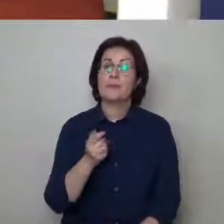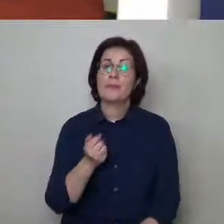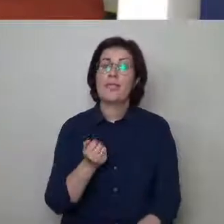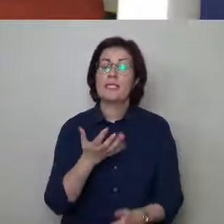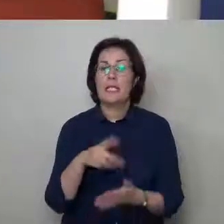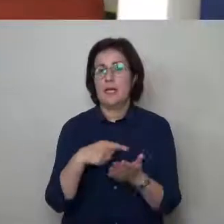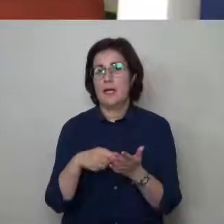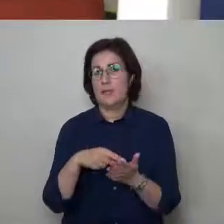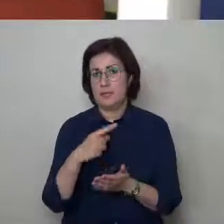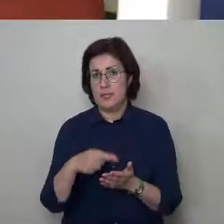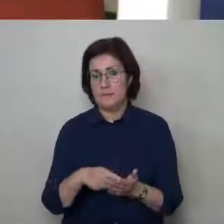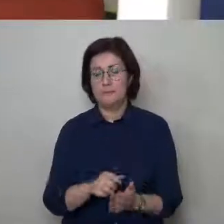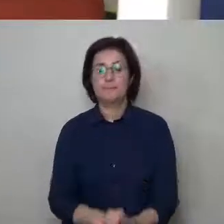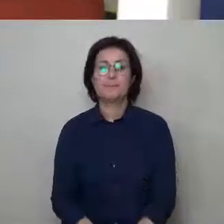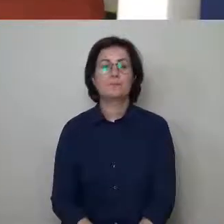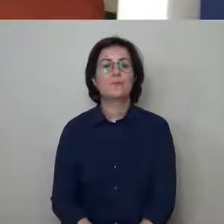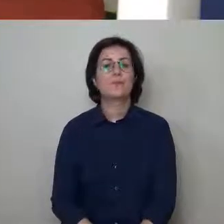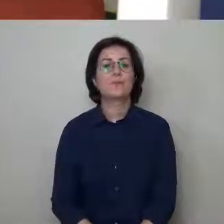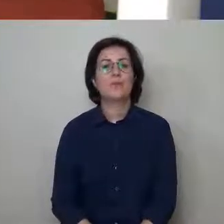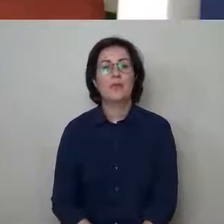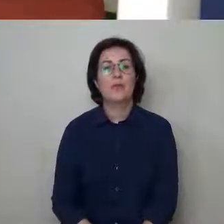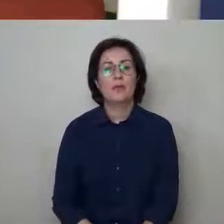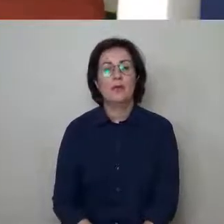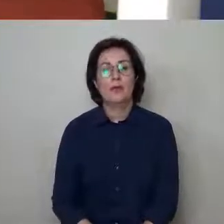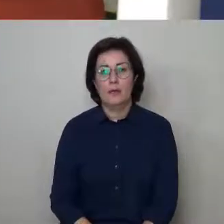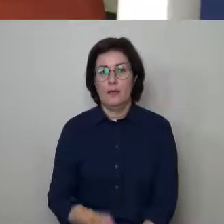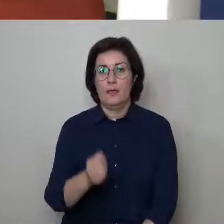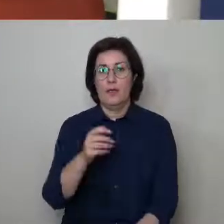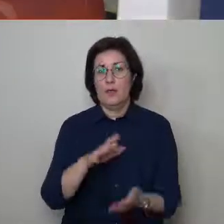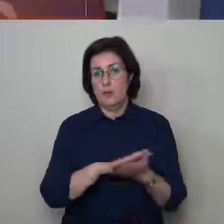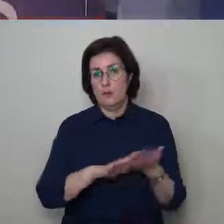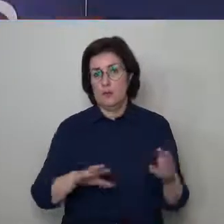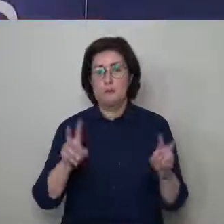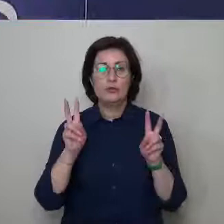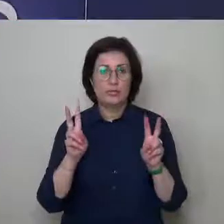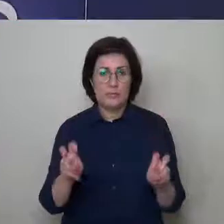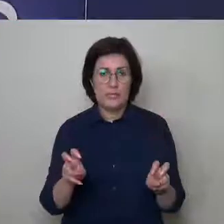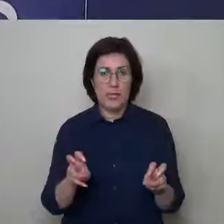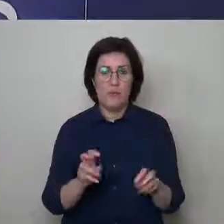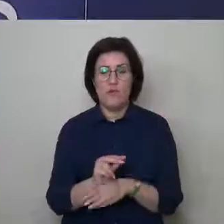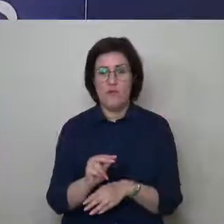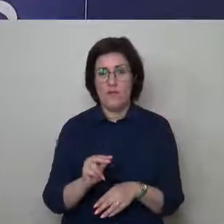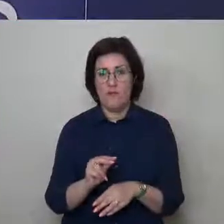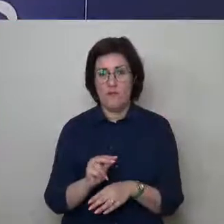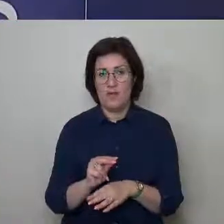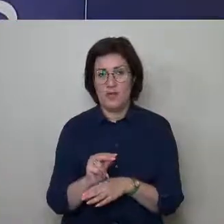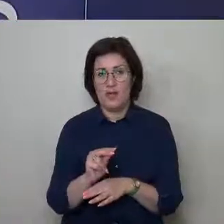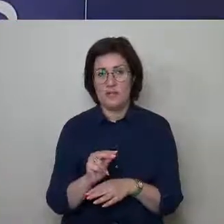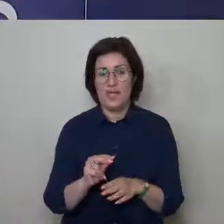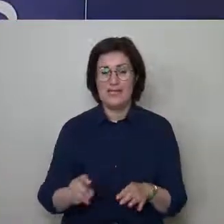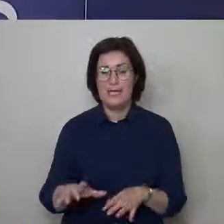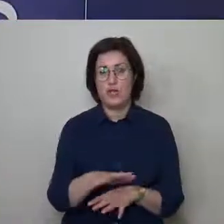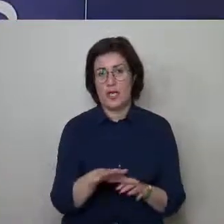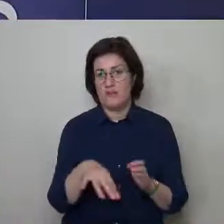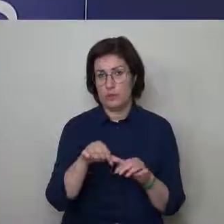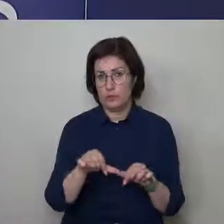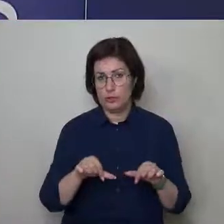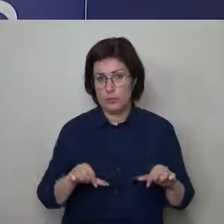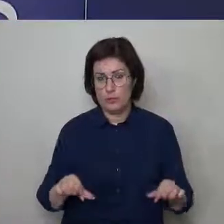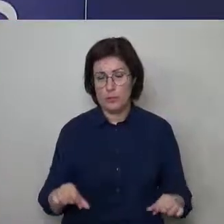one's requirement. I have a couple of questions to you. To follow up this idea